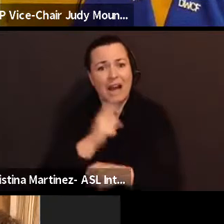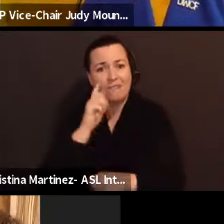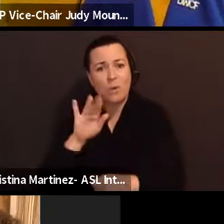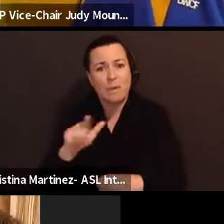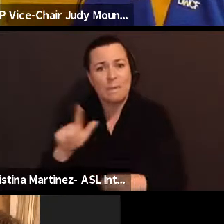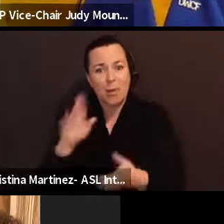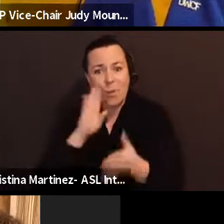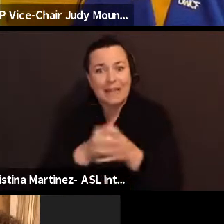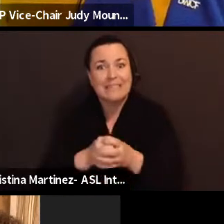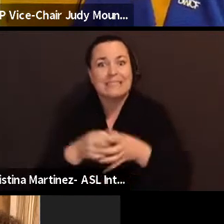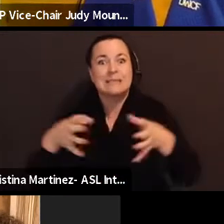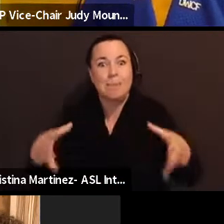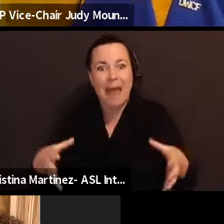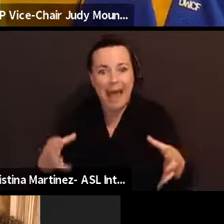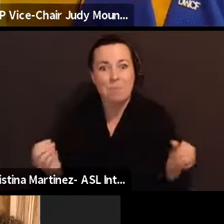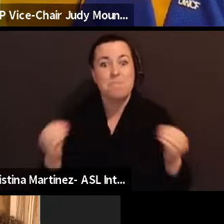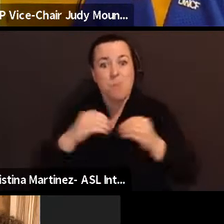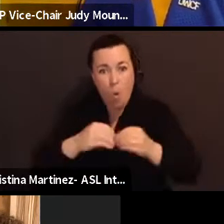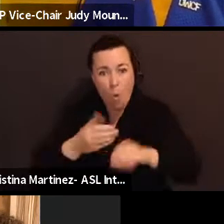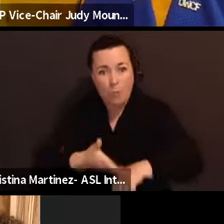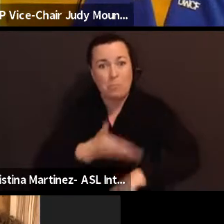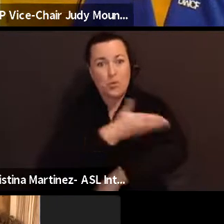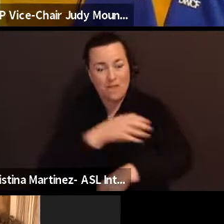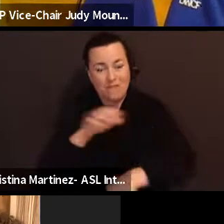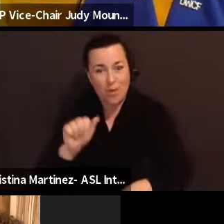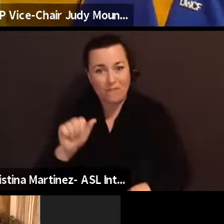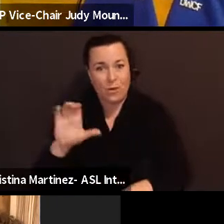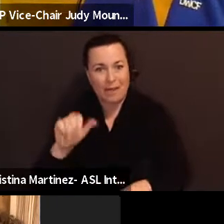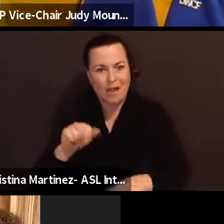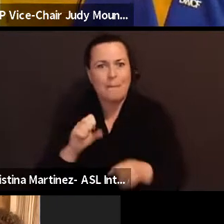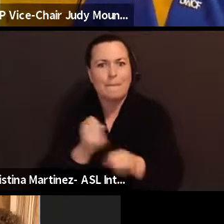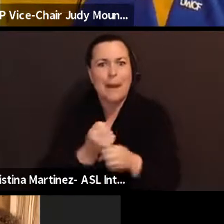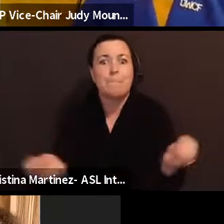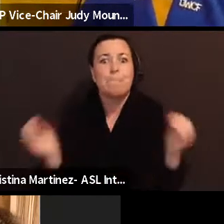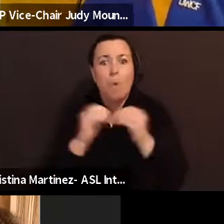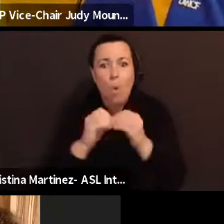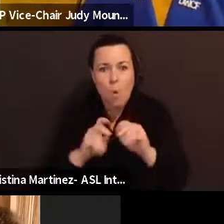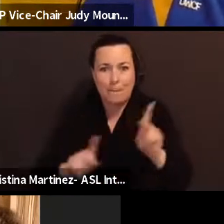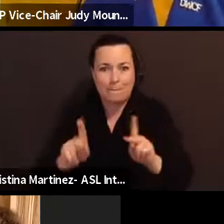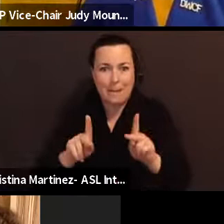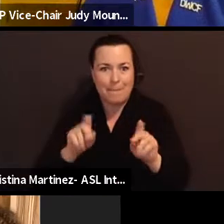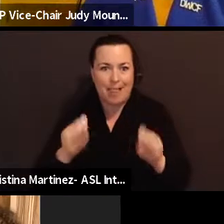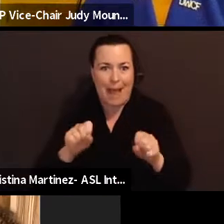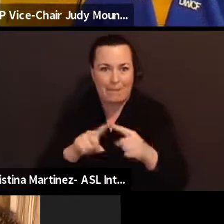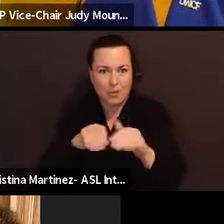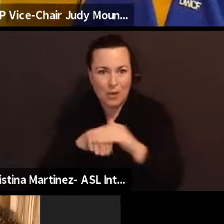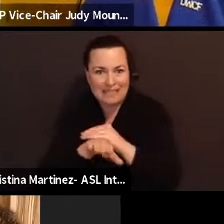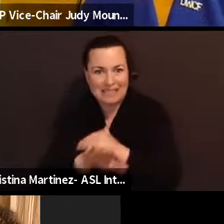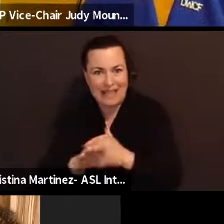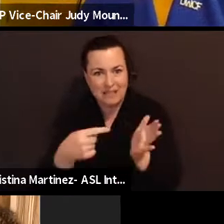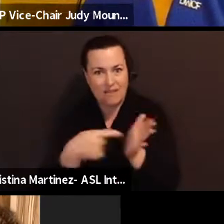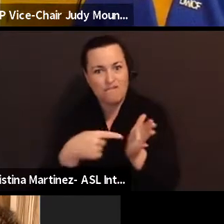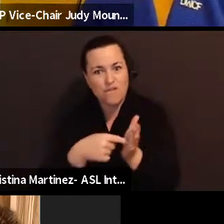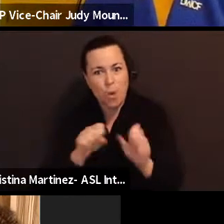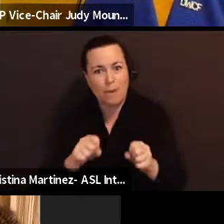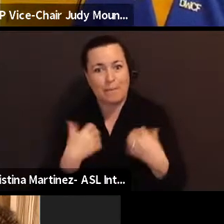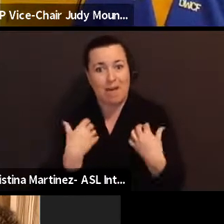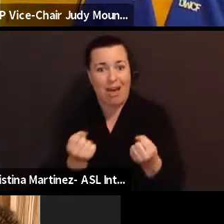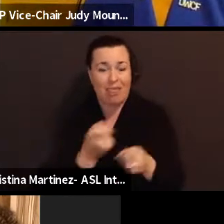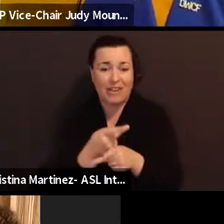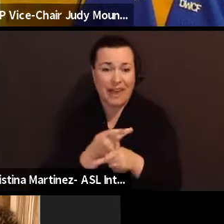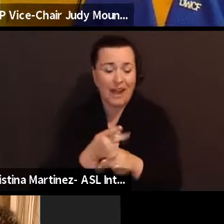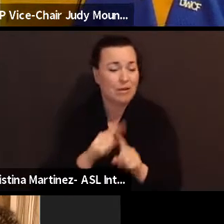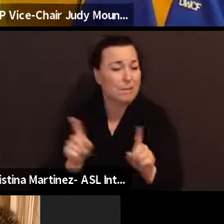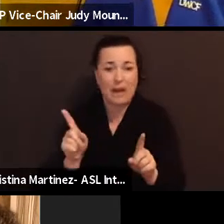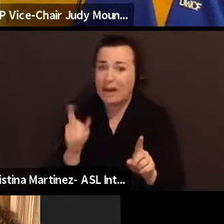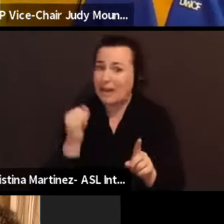have access to high quality, affordable health care. But none of that can happen if we don't win, and we need all